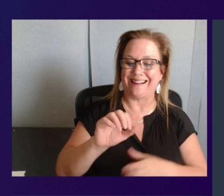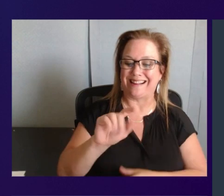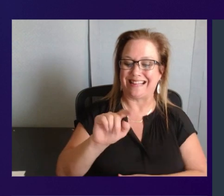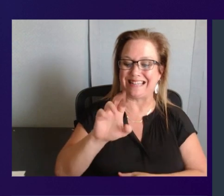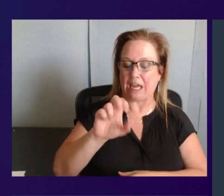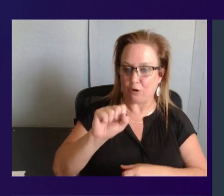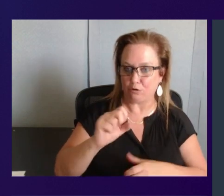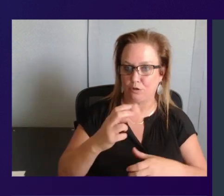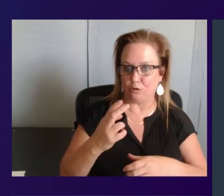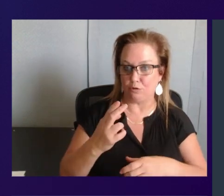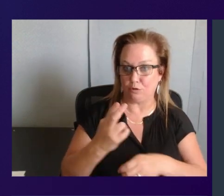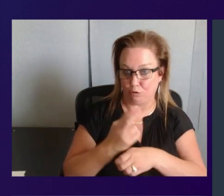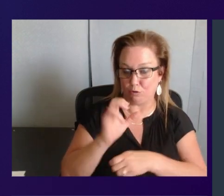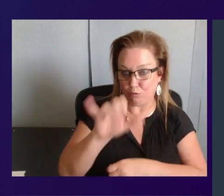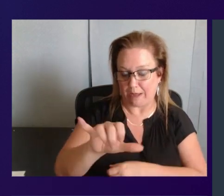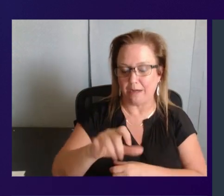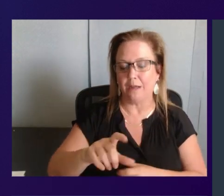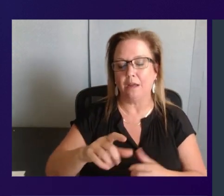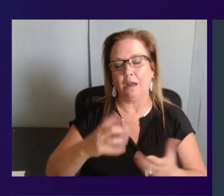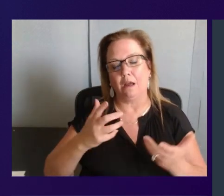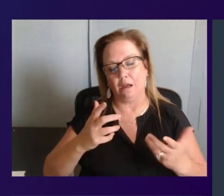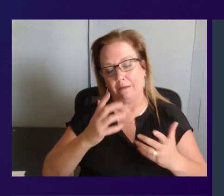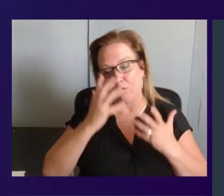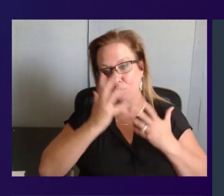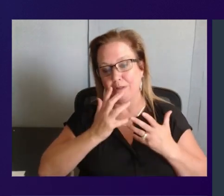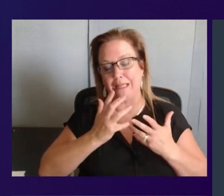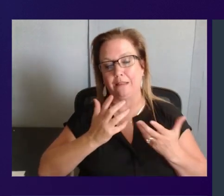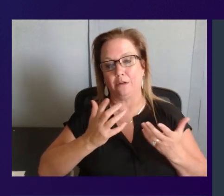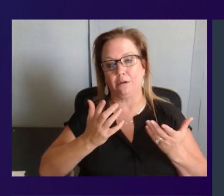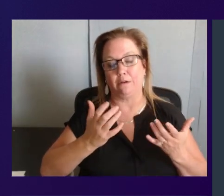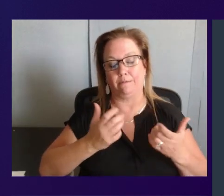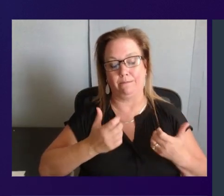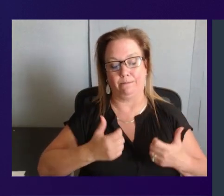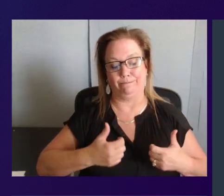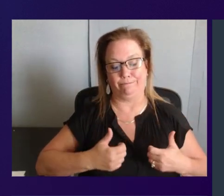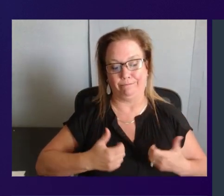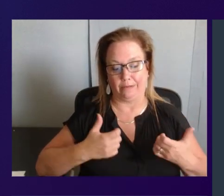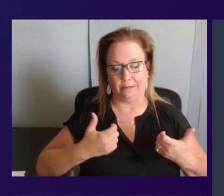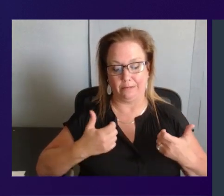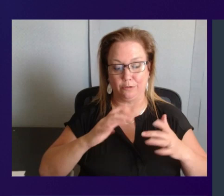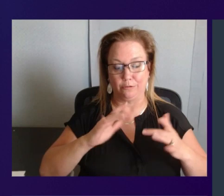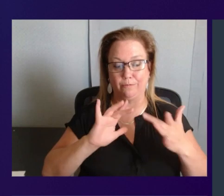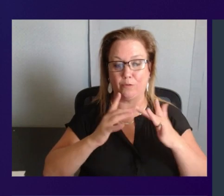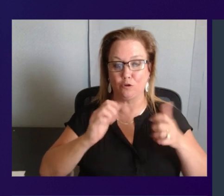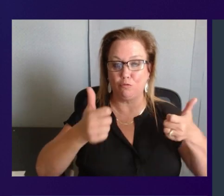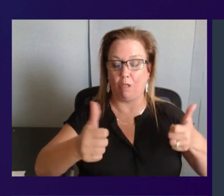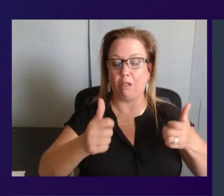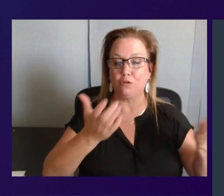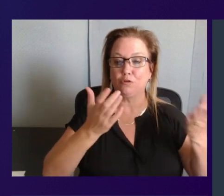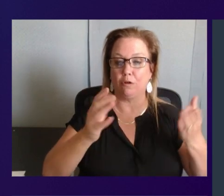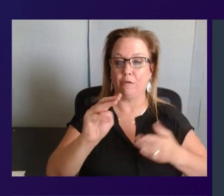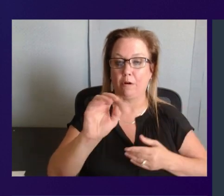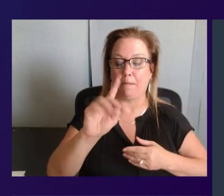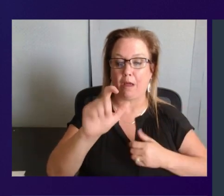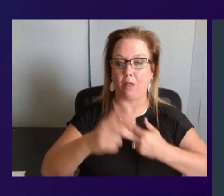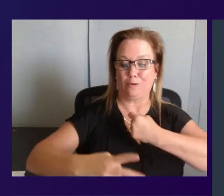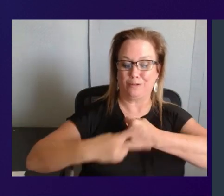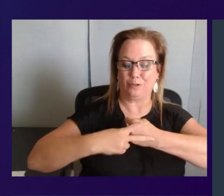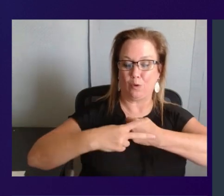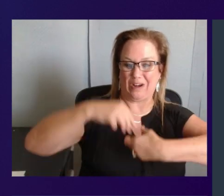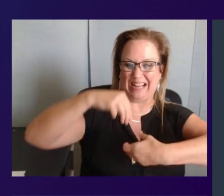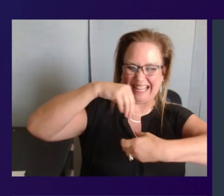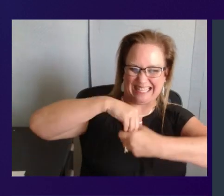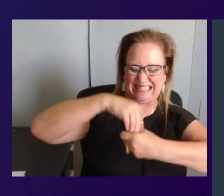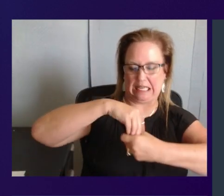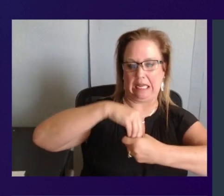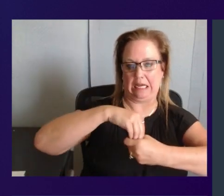this. However, in their existing virtual server model, both the configurations and the data were stored inside